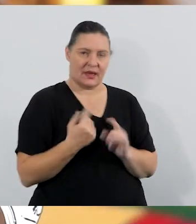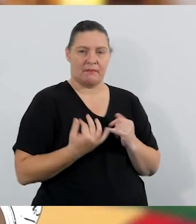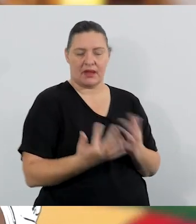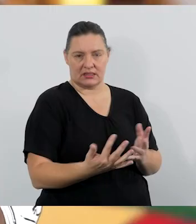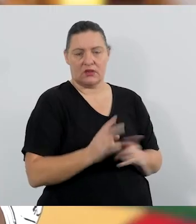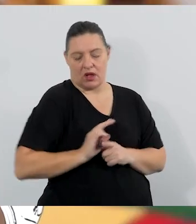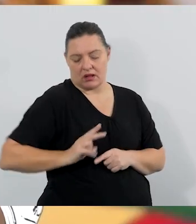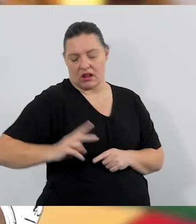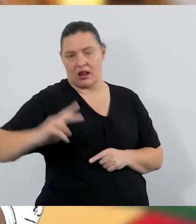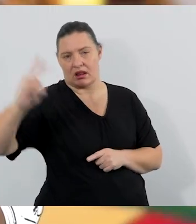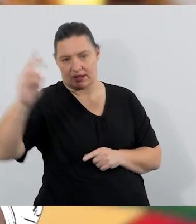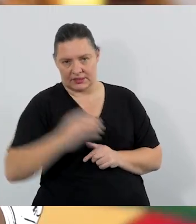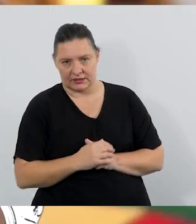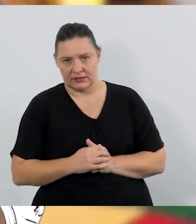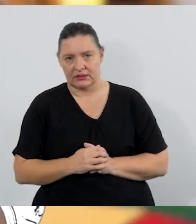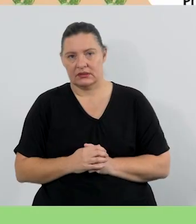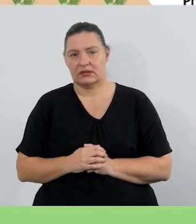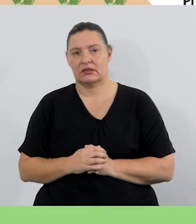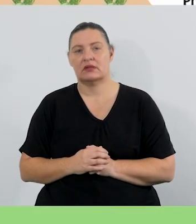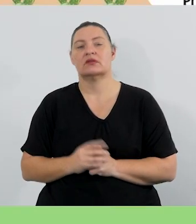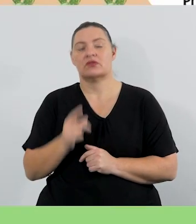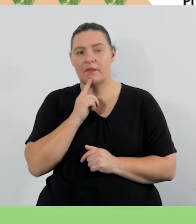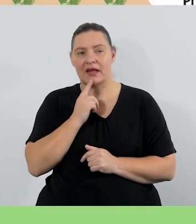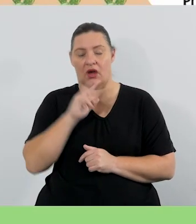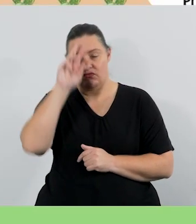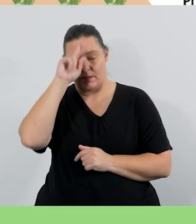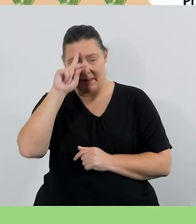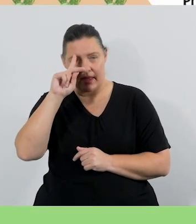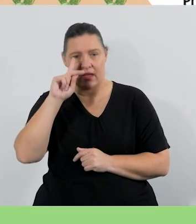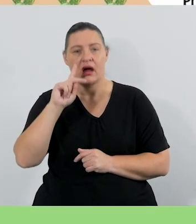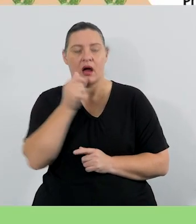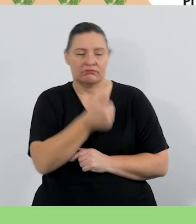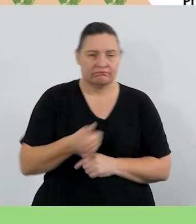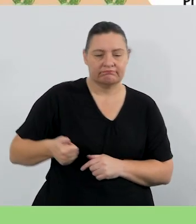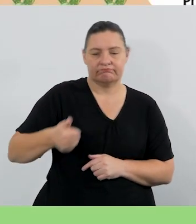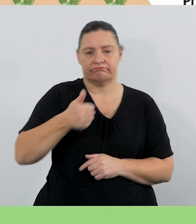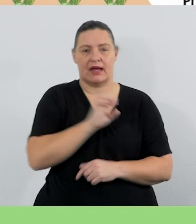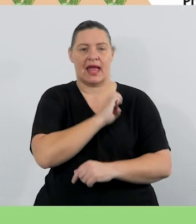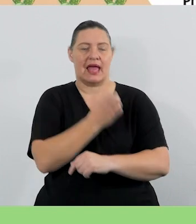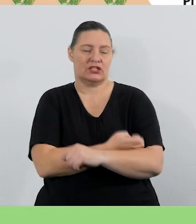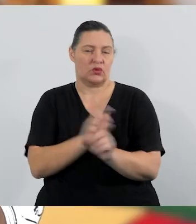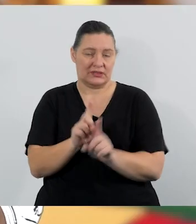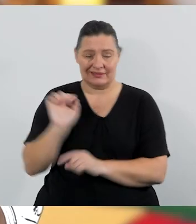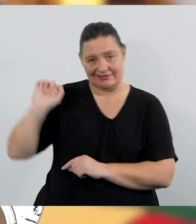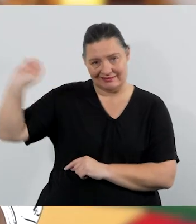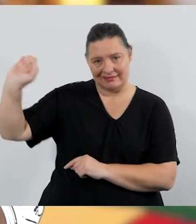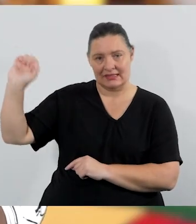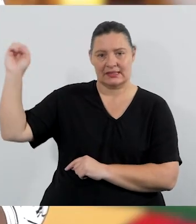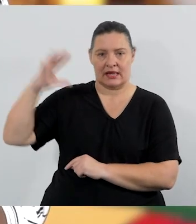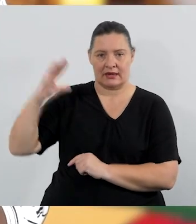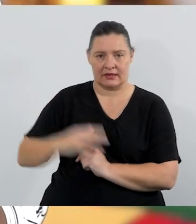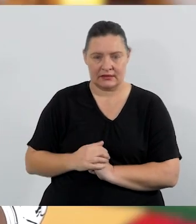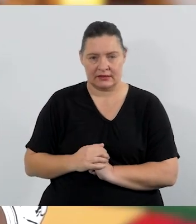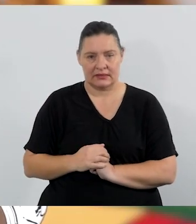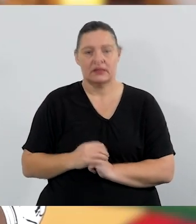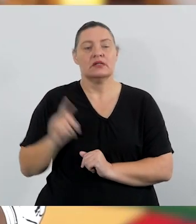how this energy is transferred. So we need to constantly remember the main source of energy, which is the sun. So